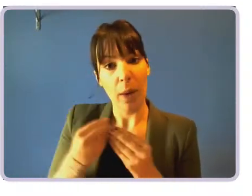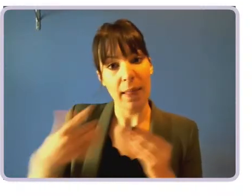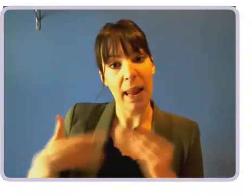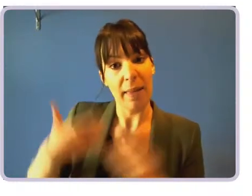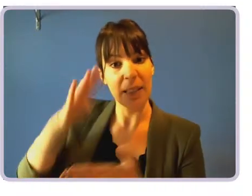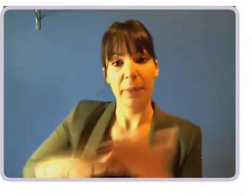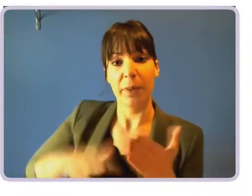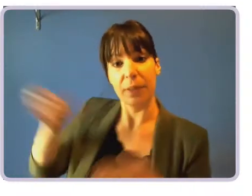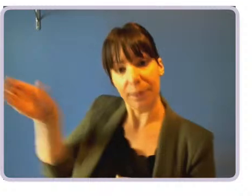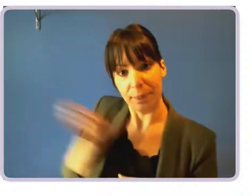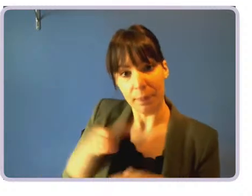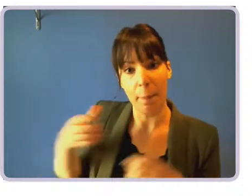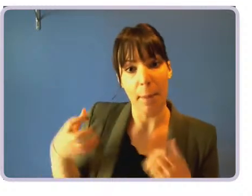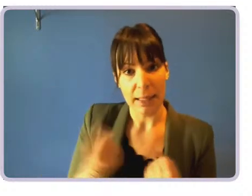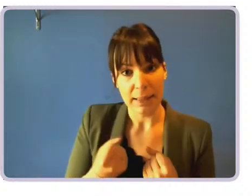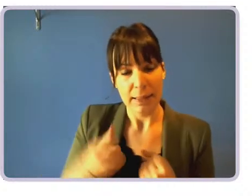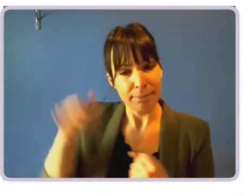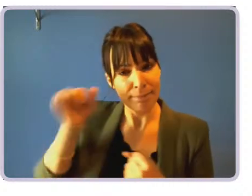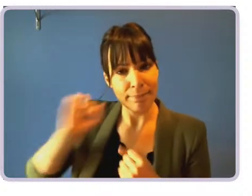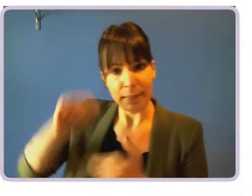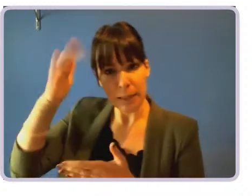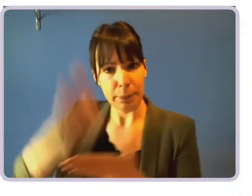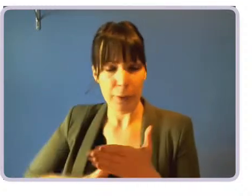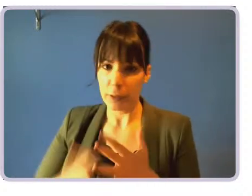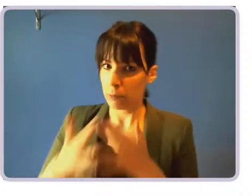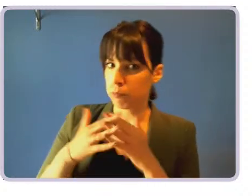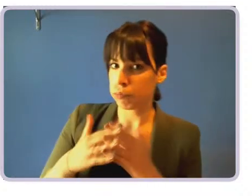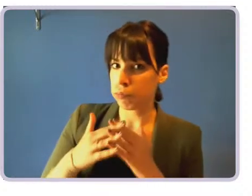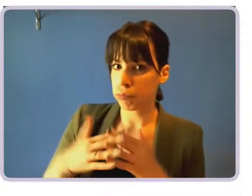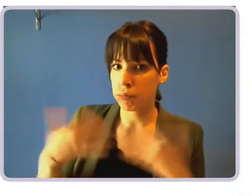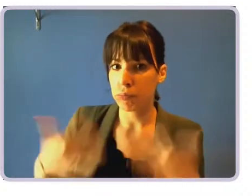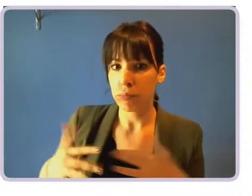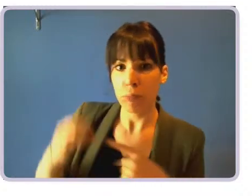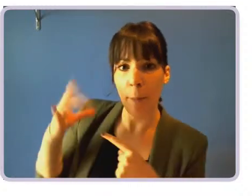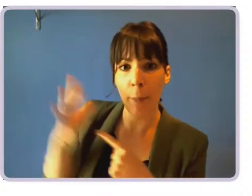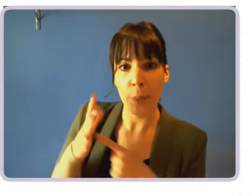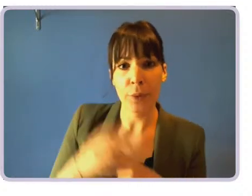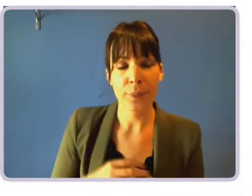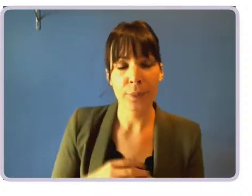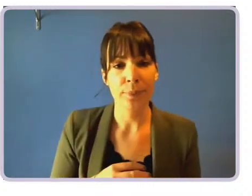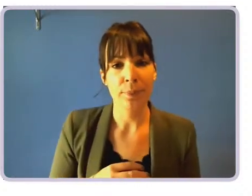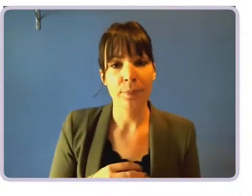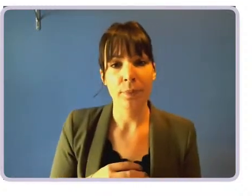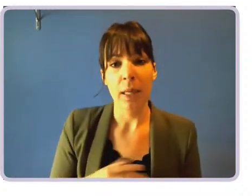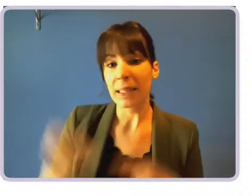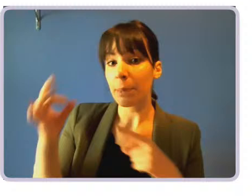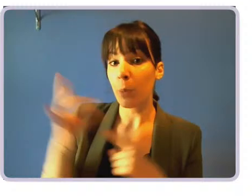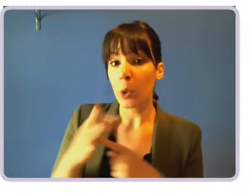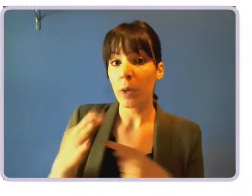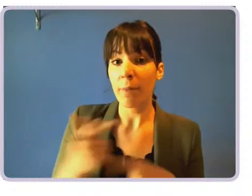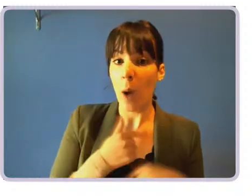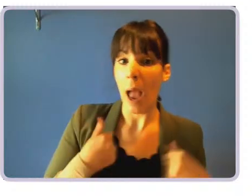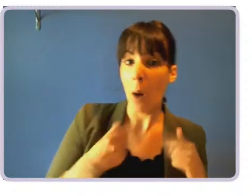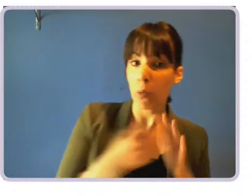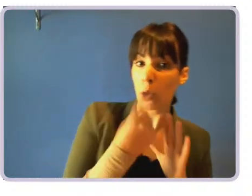is super important to this project and to me.